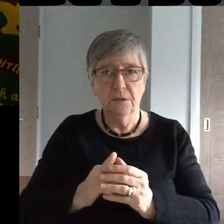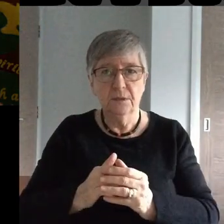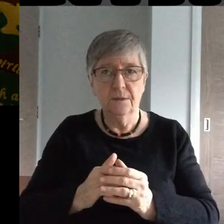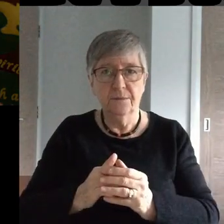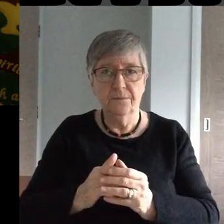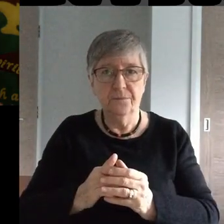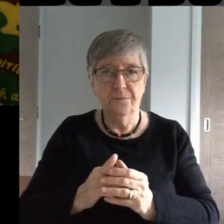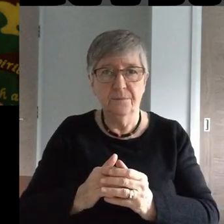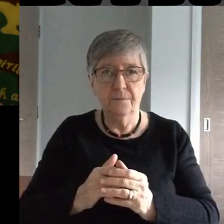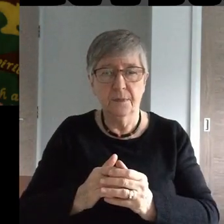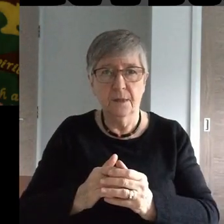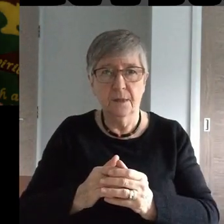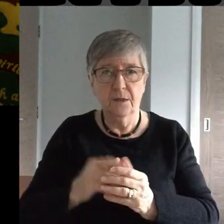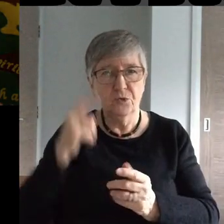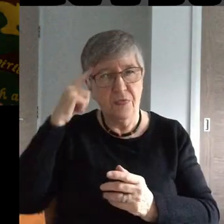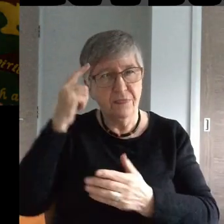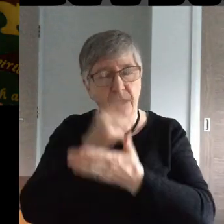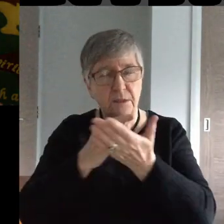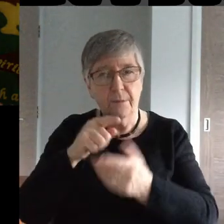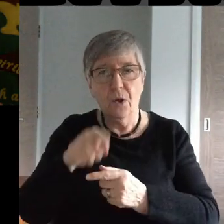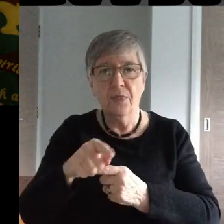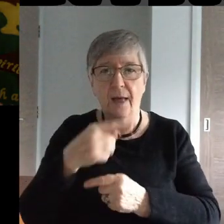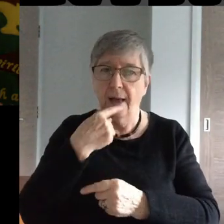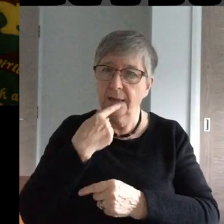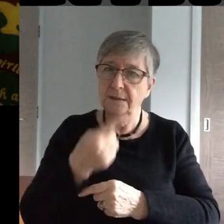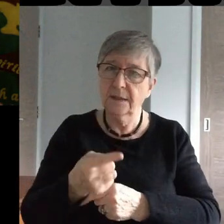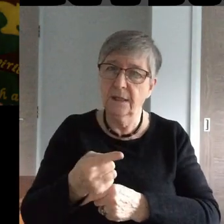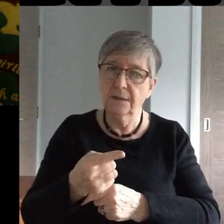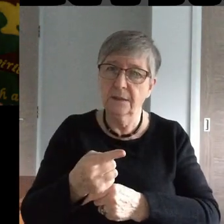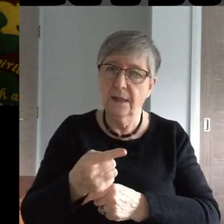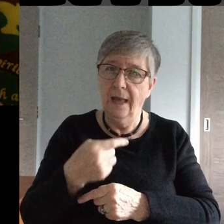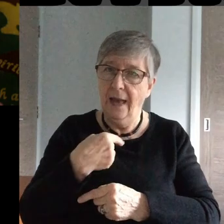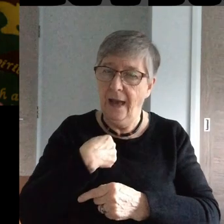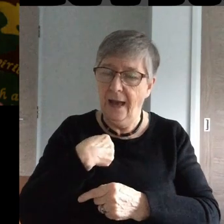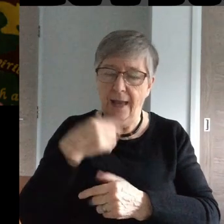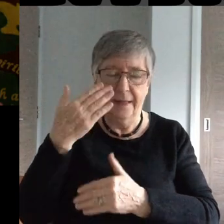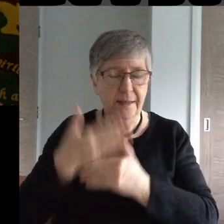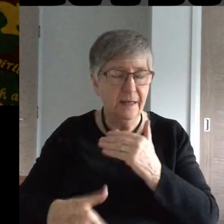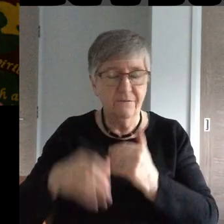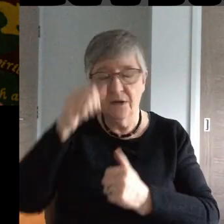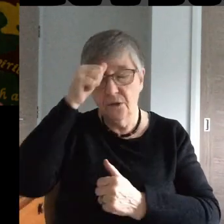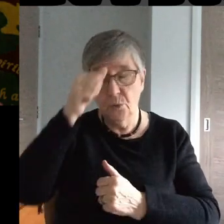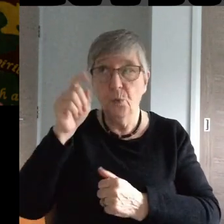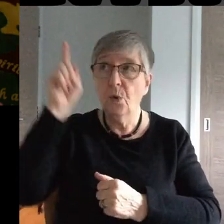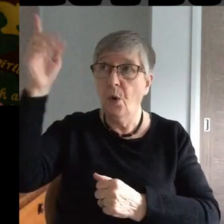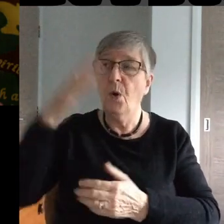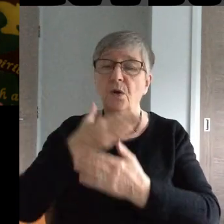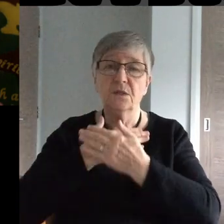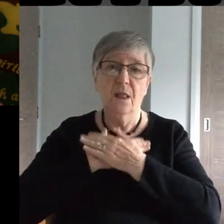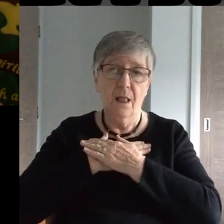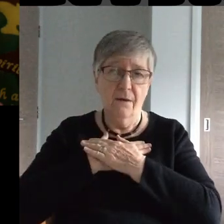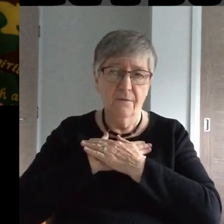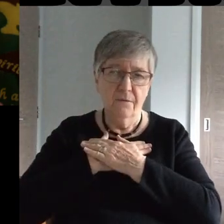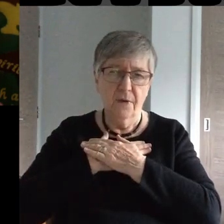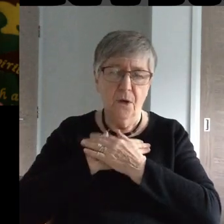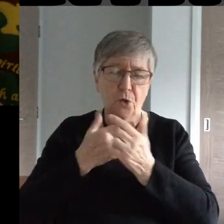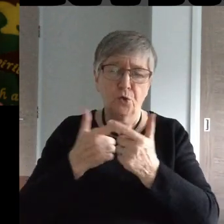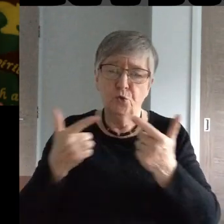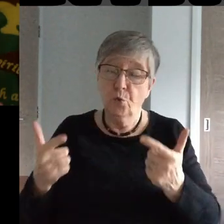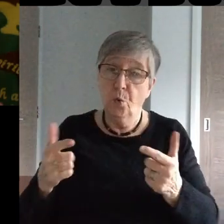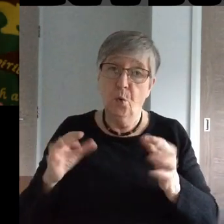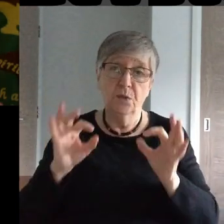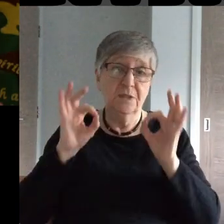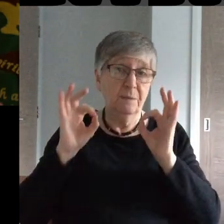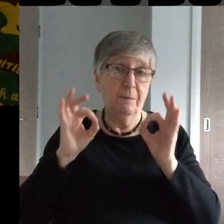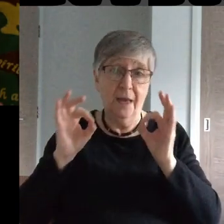And Corrie ten Boom reflects on that and she says this: "I had never known God's love so